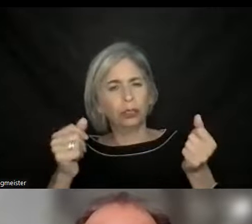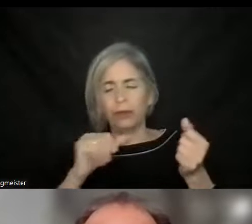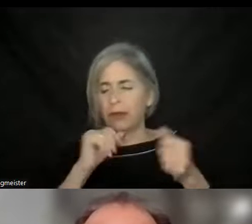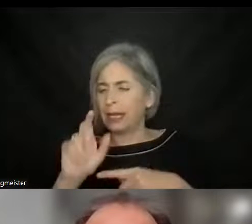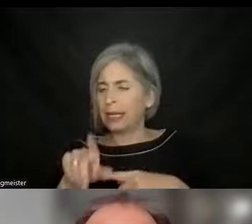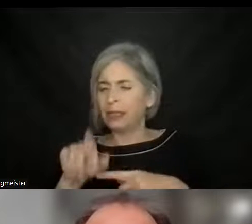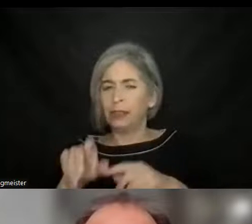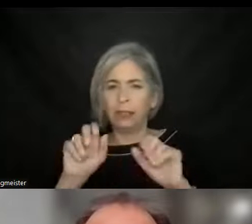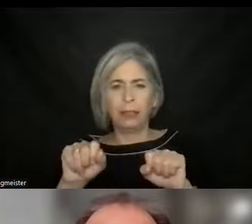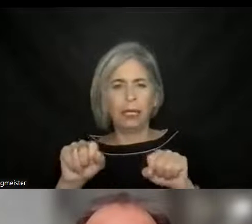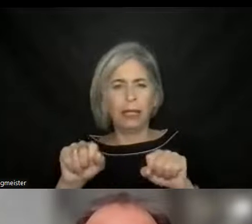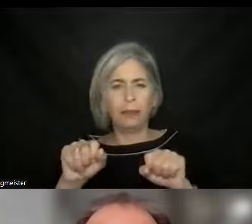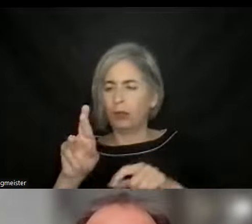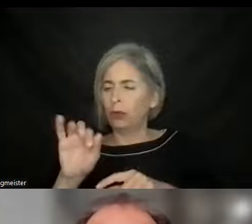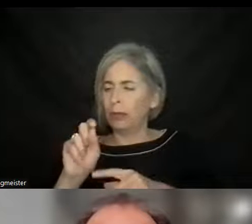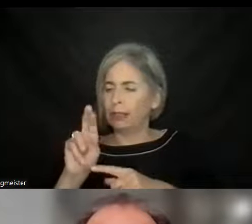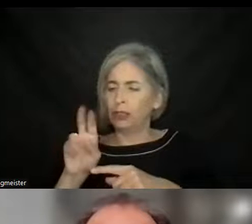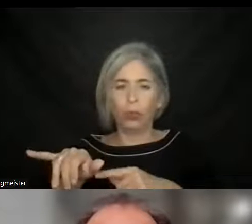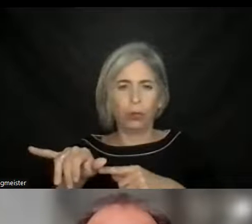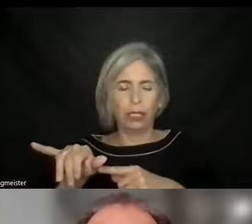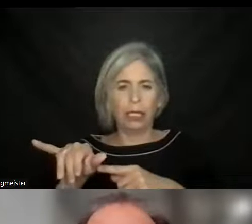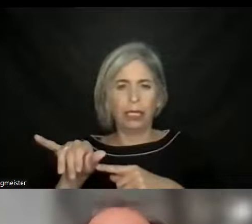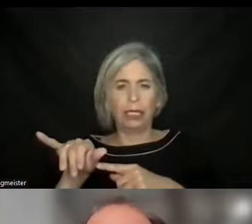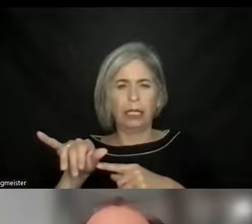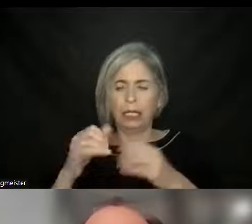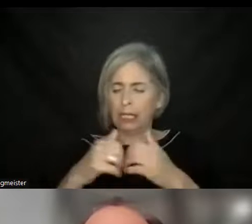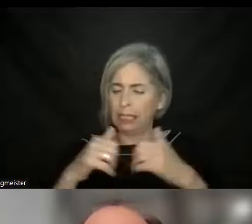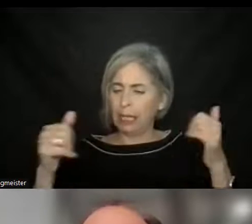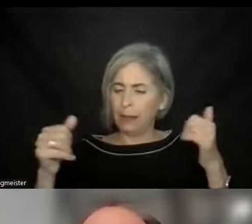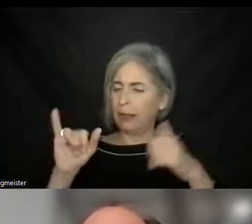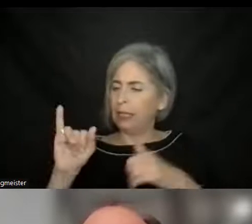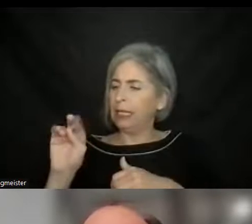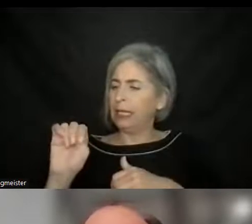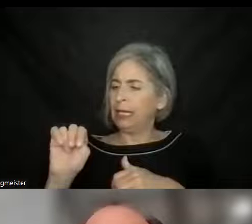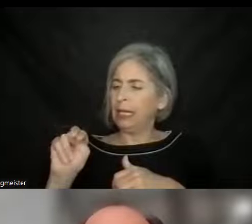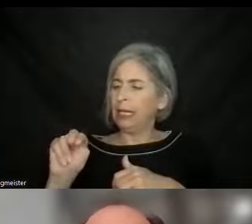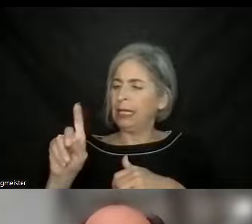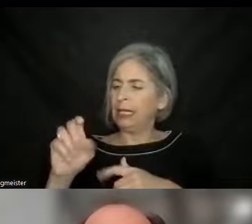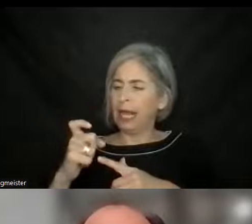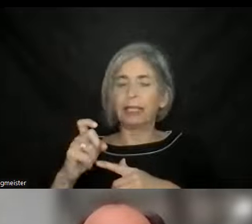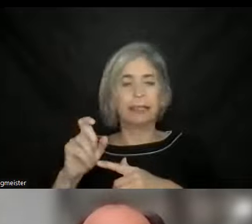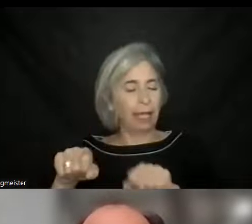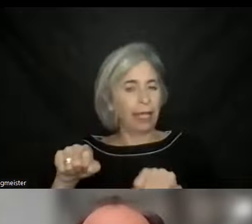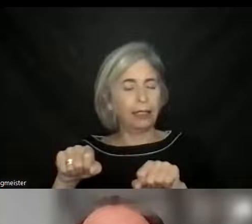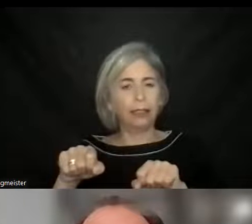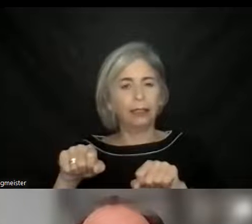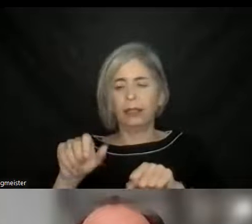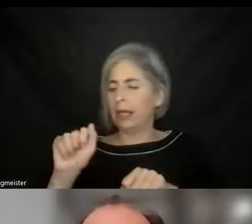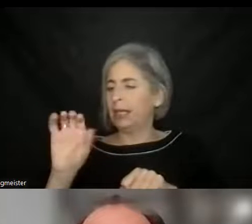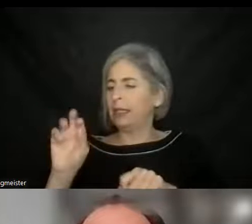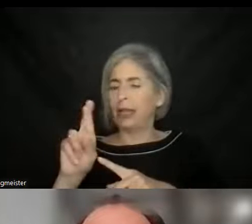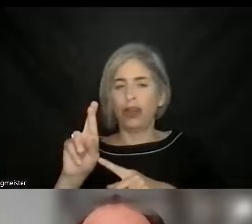be a repository. It could be a separate indexing, for instance, of